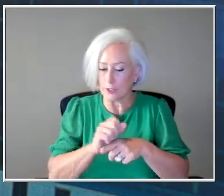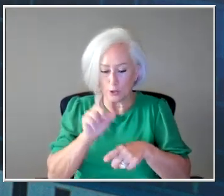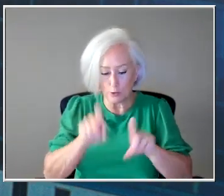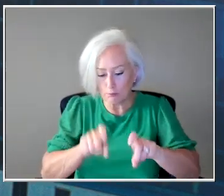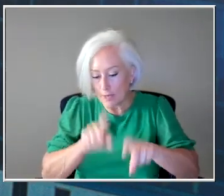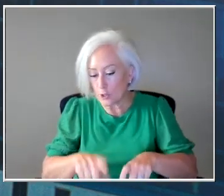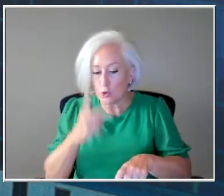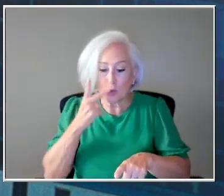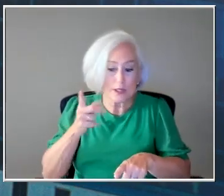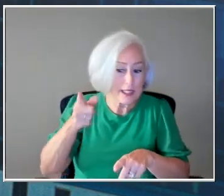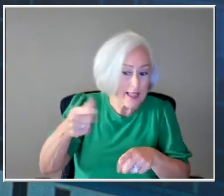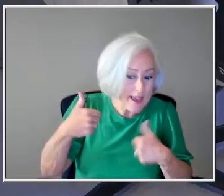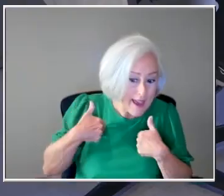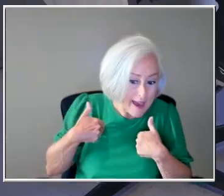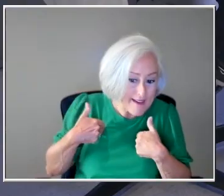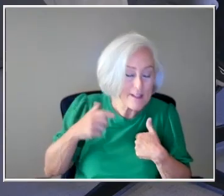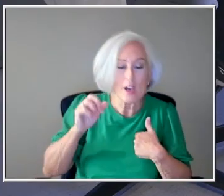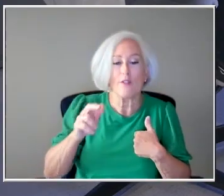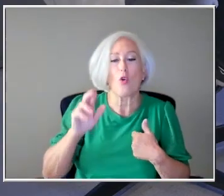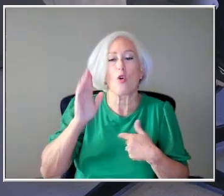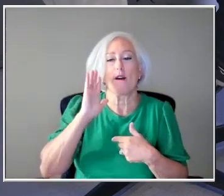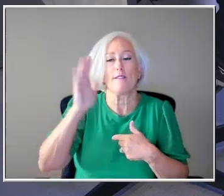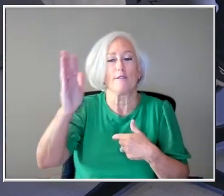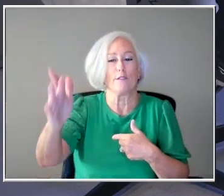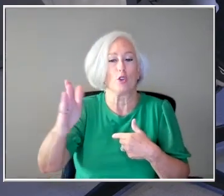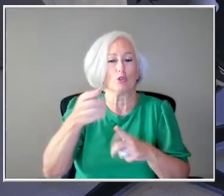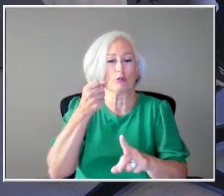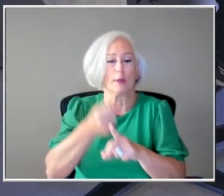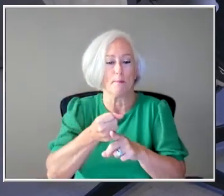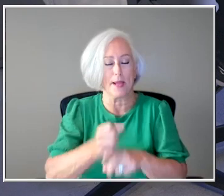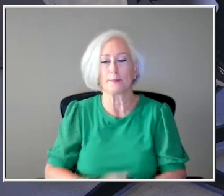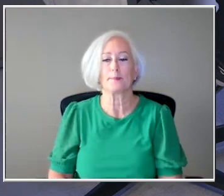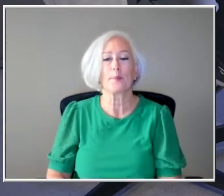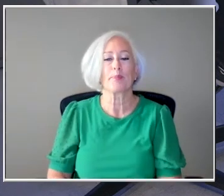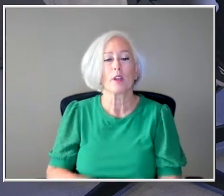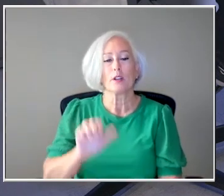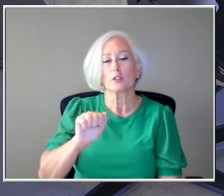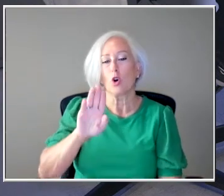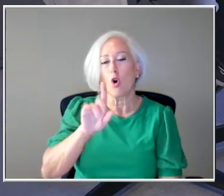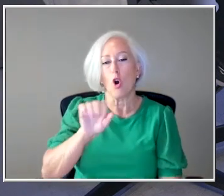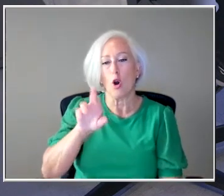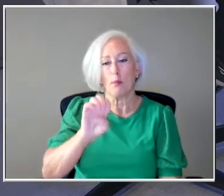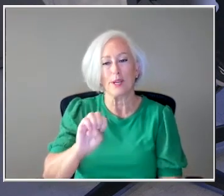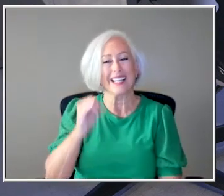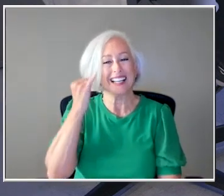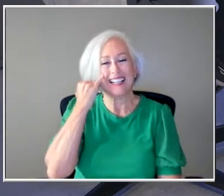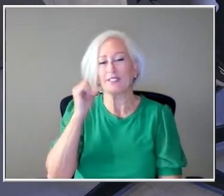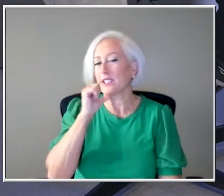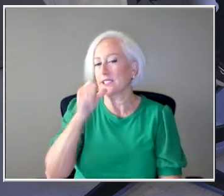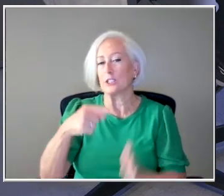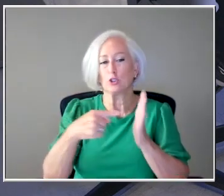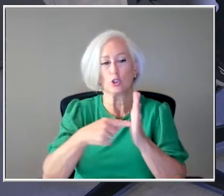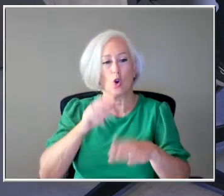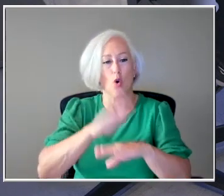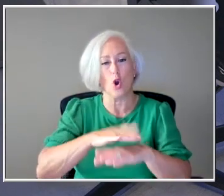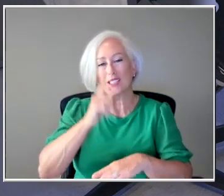future cardiovascular risk. If we go back to Aubrey's case, though, had that not have shown on her skin, would that have just gone undiagnosed?